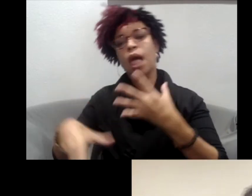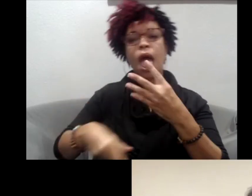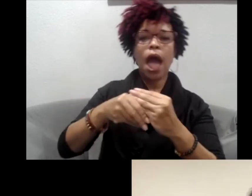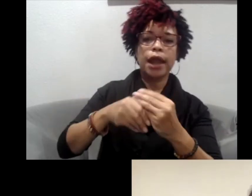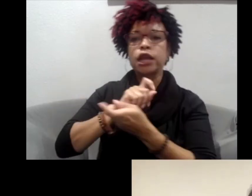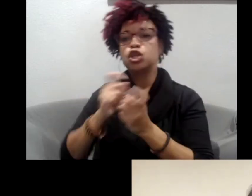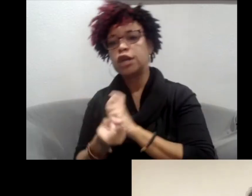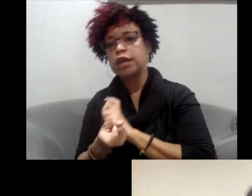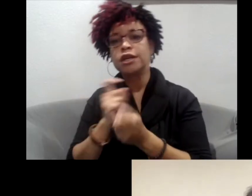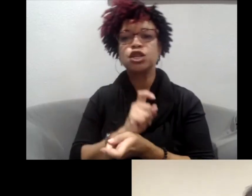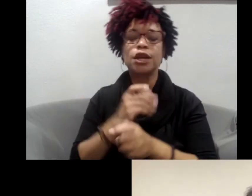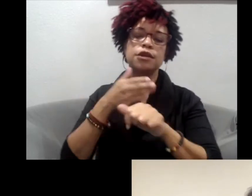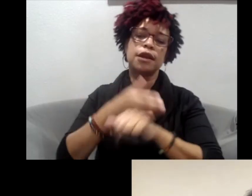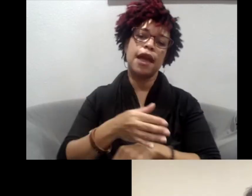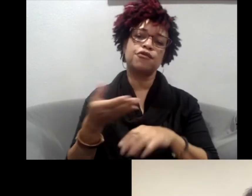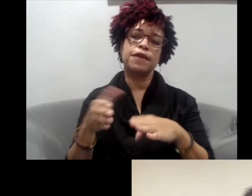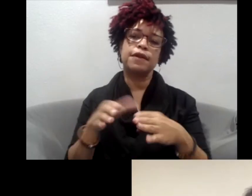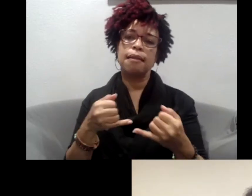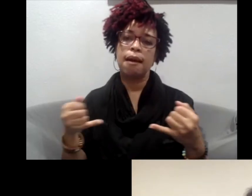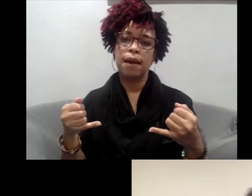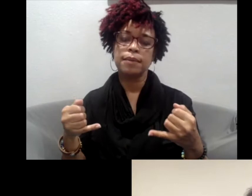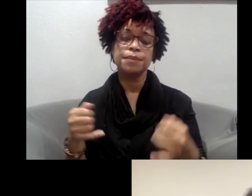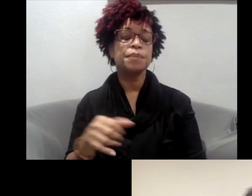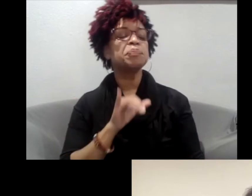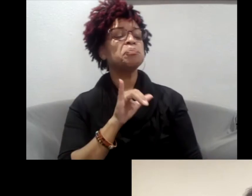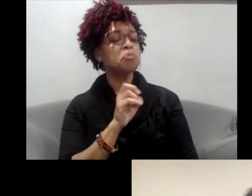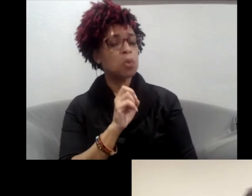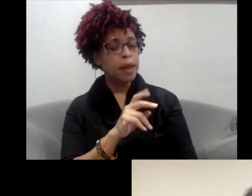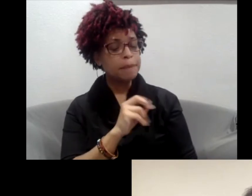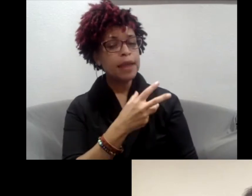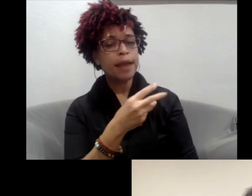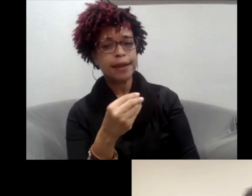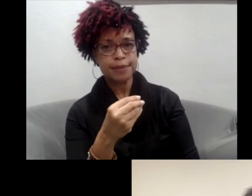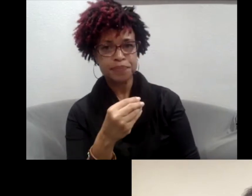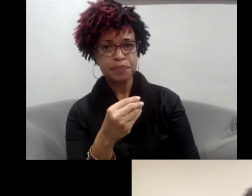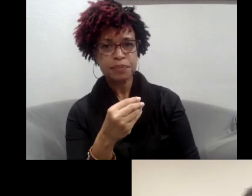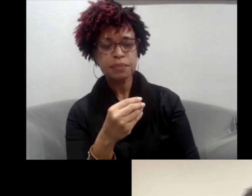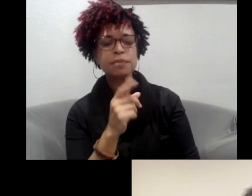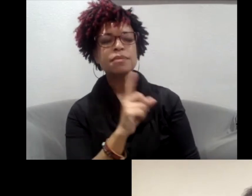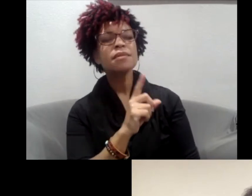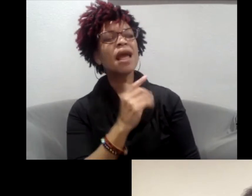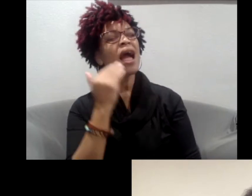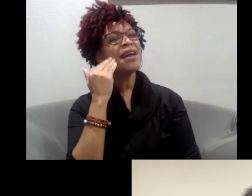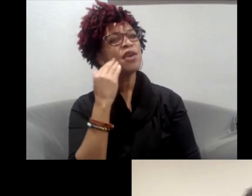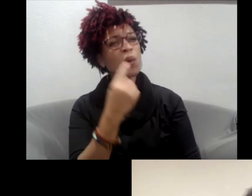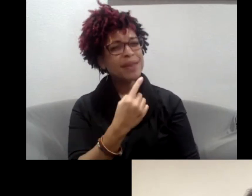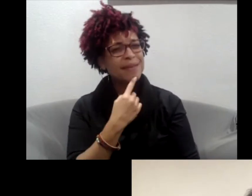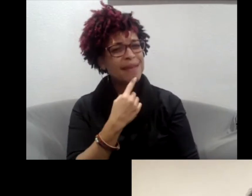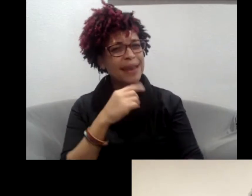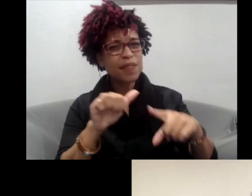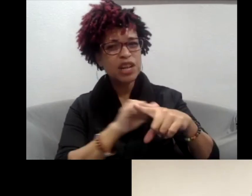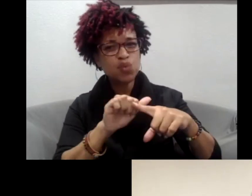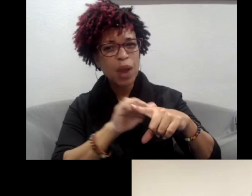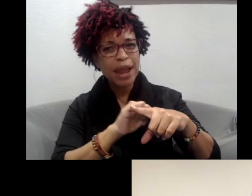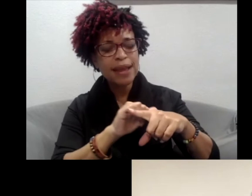deadline. All right. And so I just wanted, I know we said it in the training and